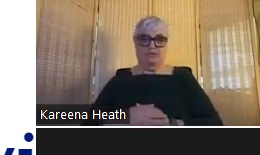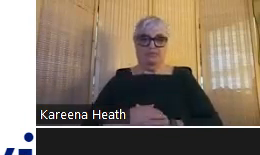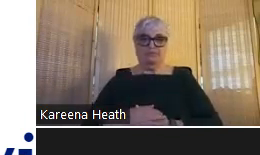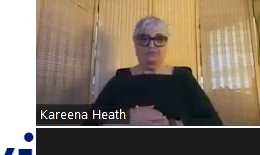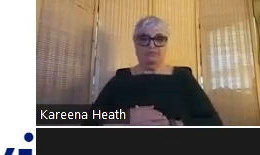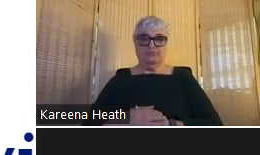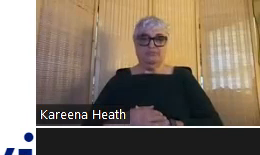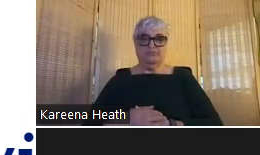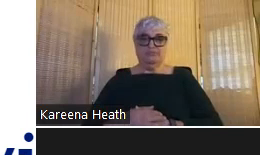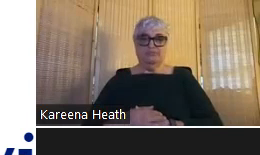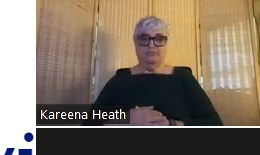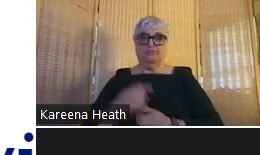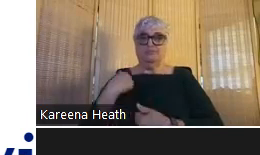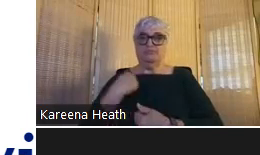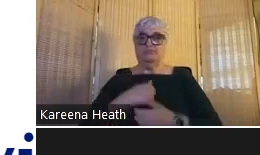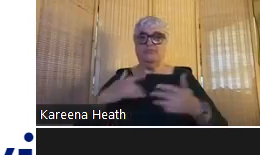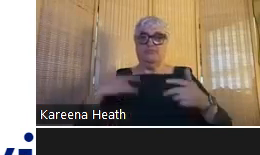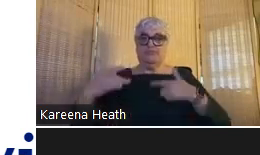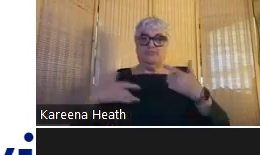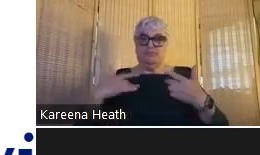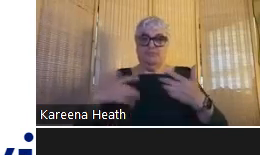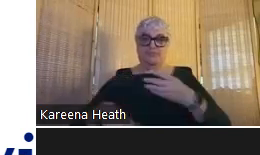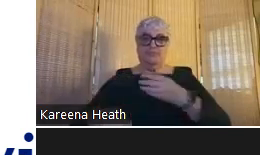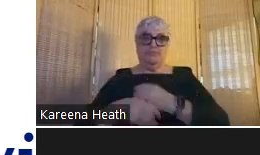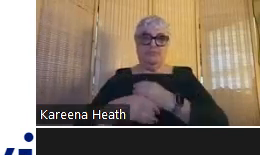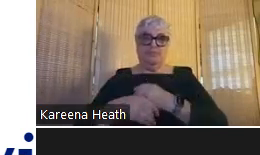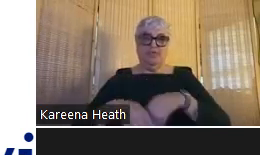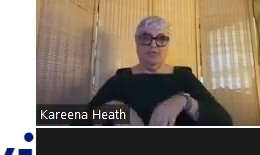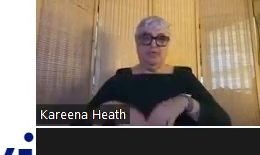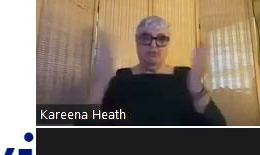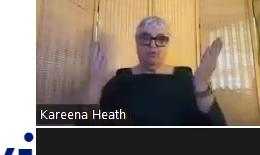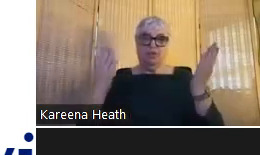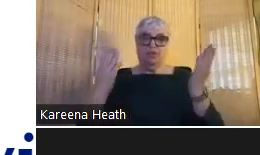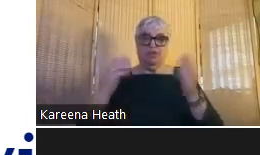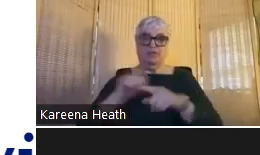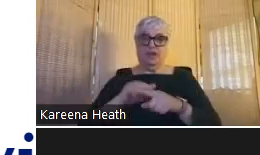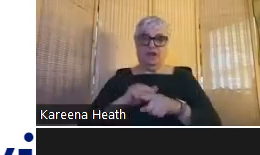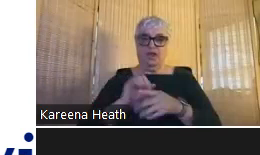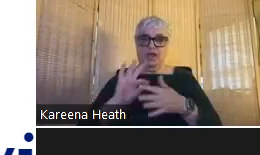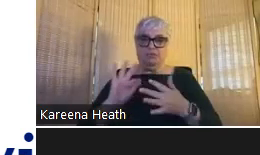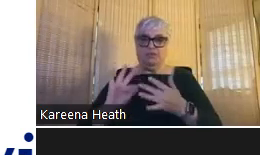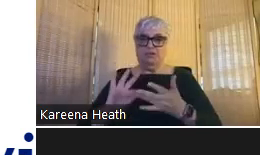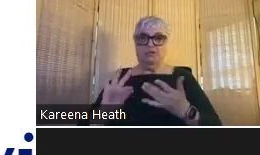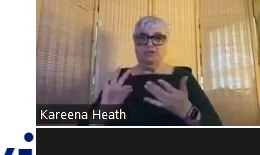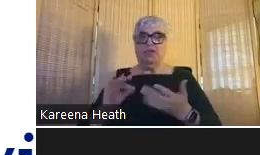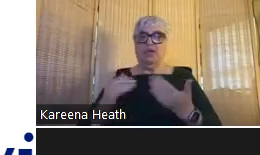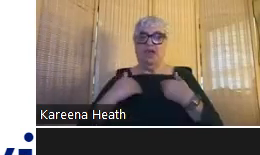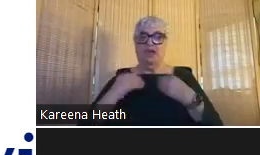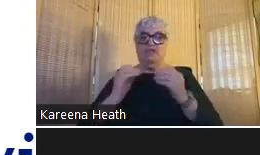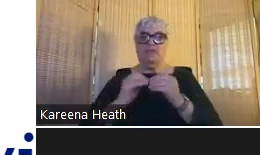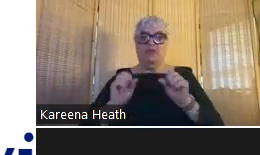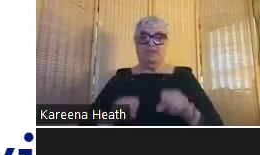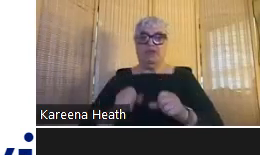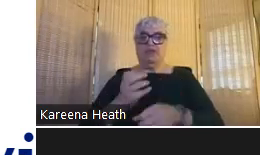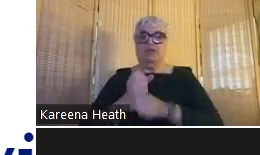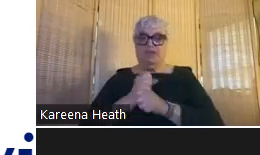of the things that we were excited to put in there was opening up training options so that there's more ability to receive